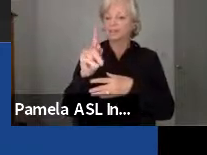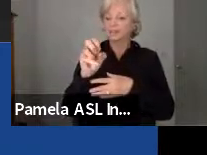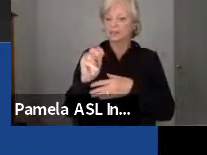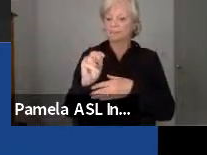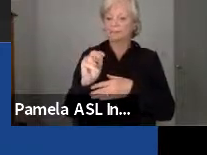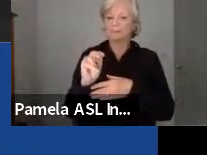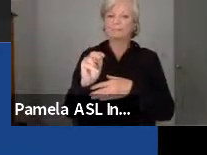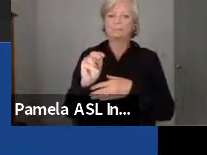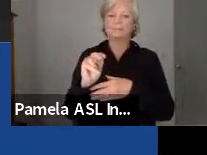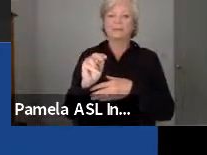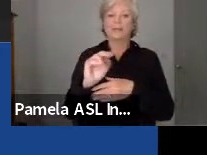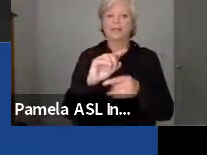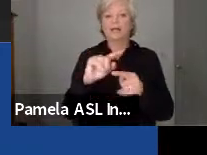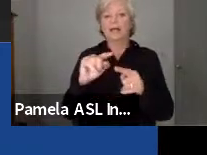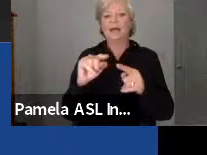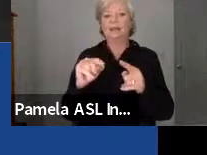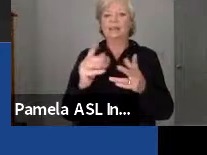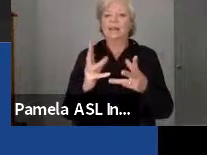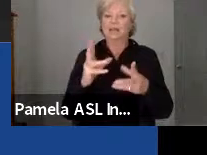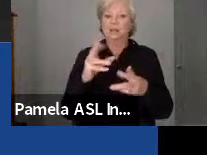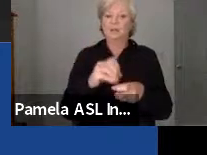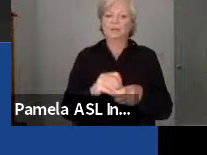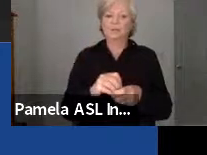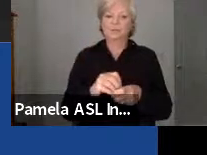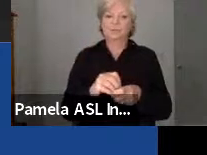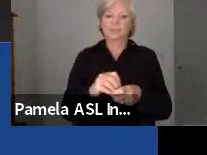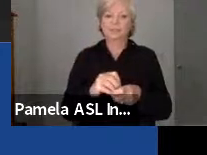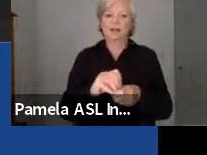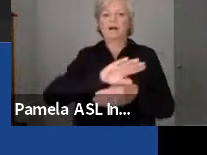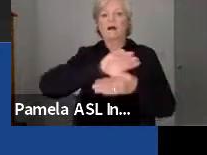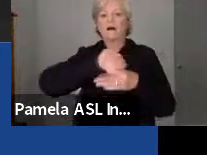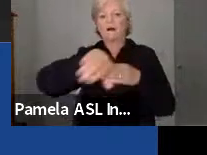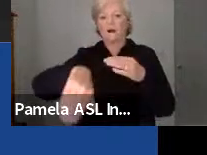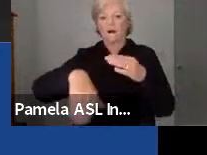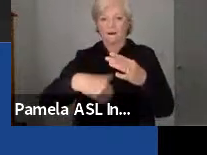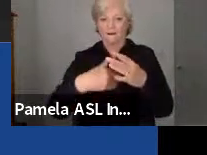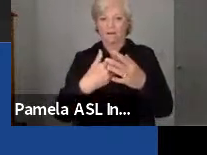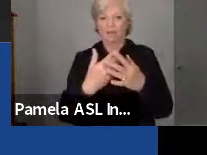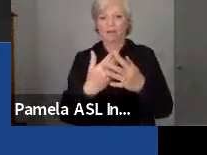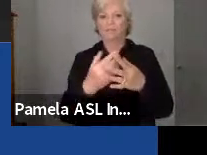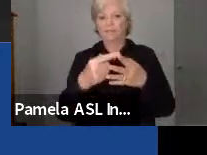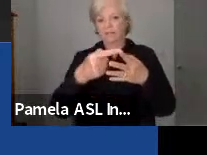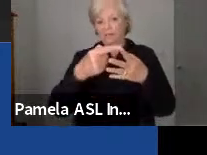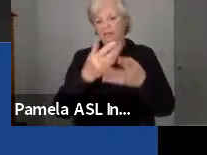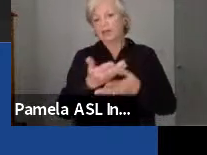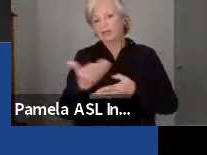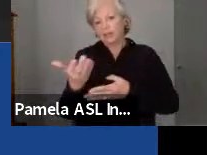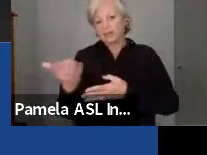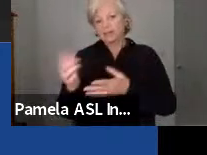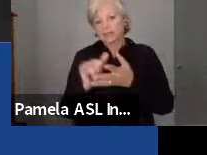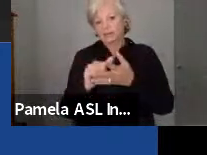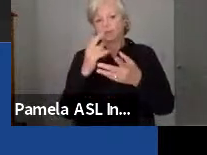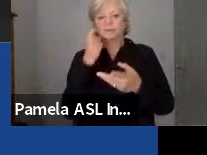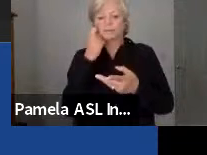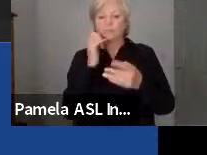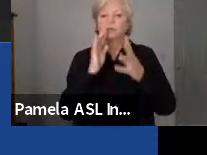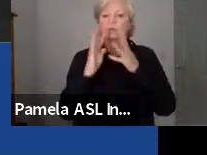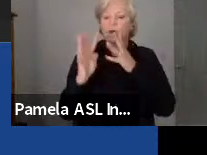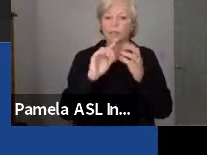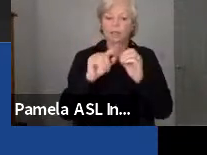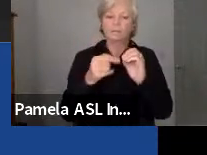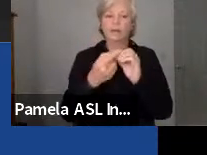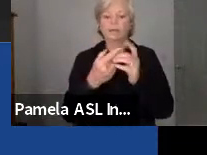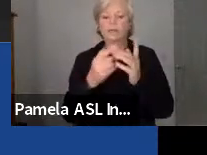Services Agency that includes all of the things that we have been talking about in these meetings. You'll